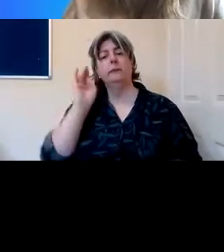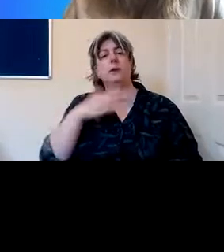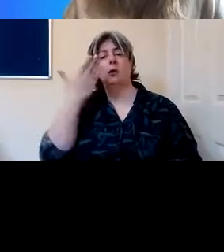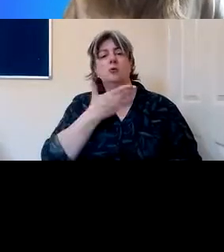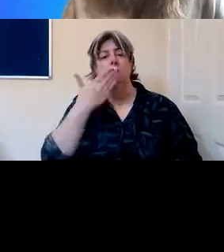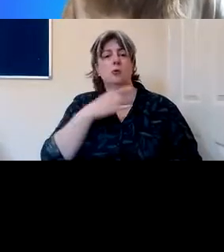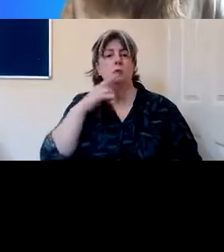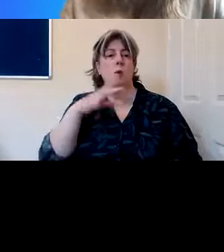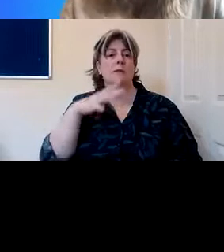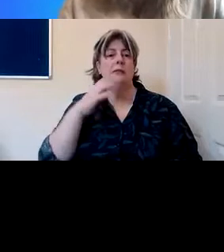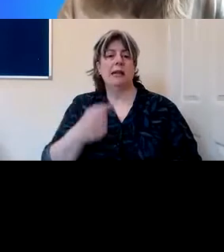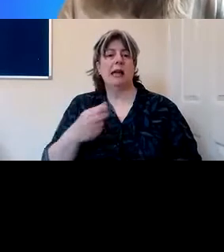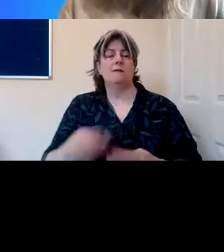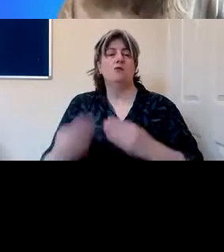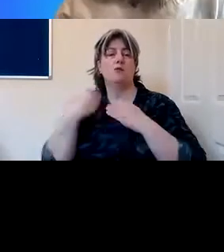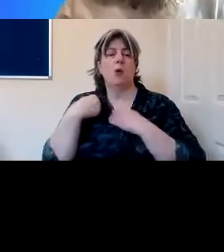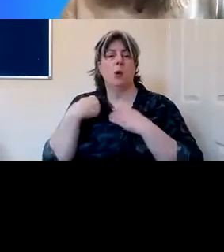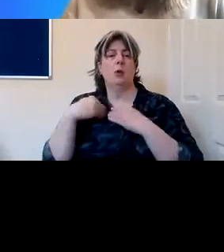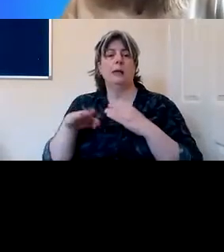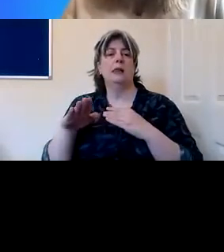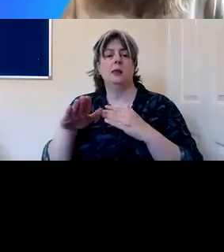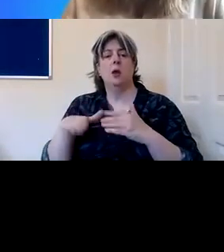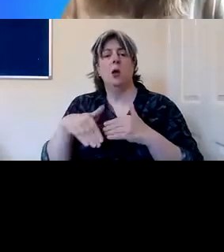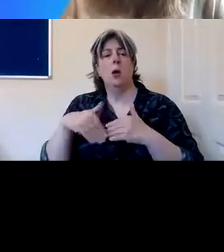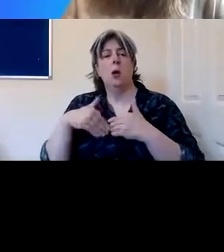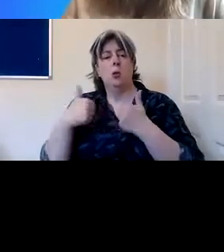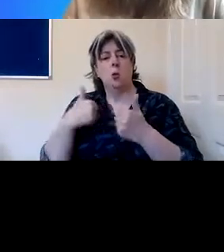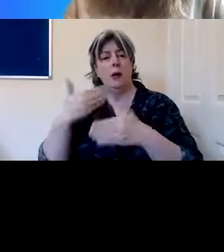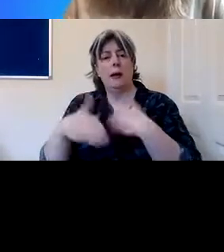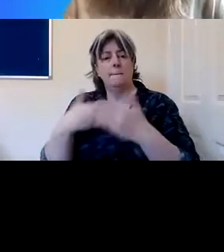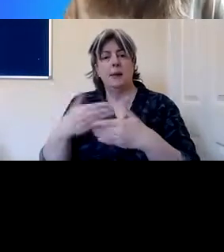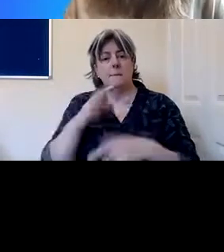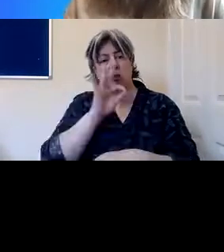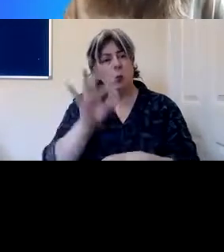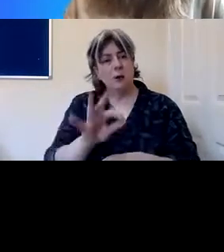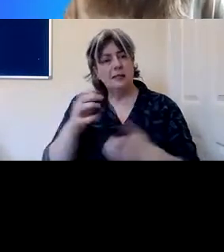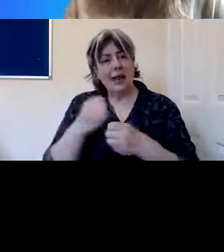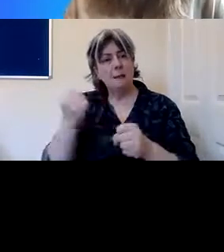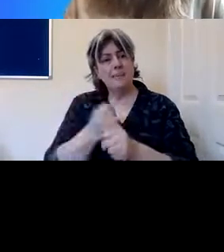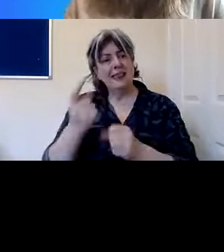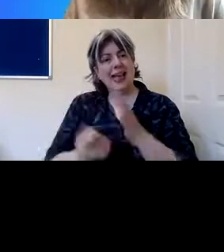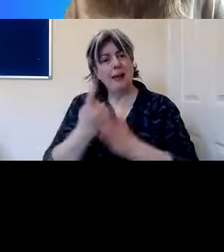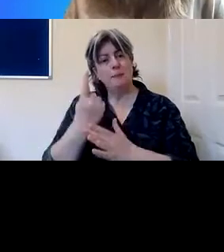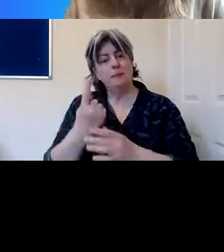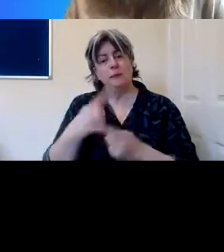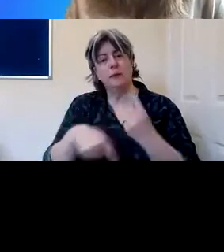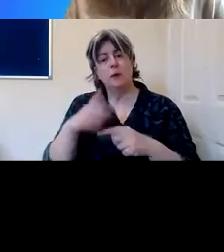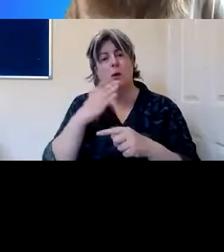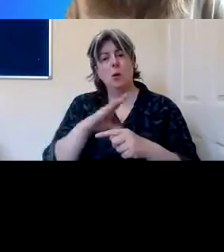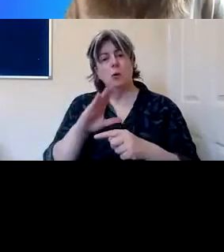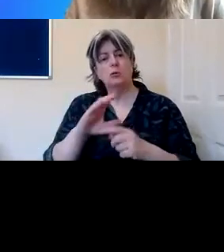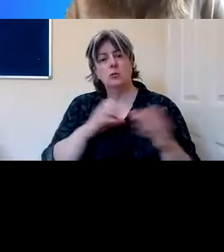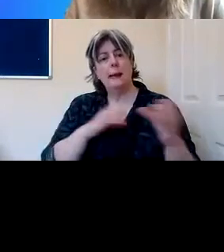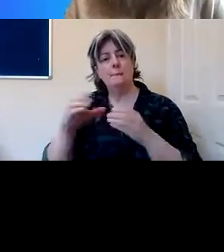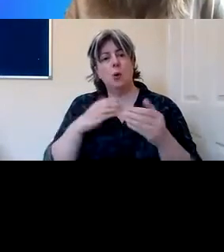role in that well-being of children and young people. But the question is, how do you make that happen? And so we would want, for example, to employ more non-teaching